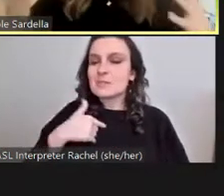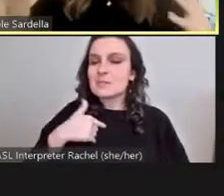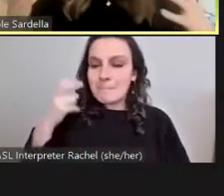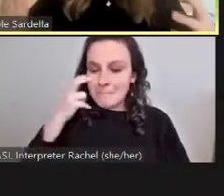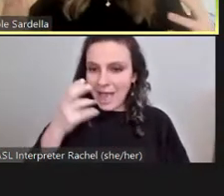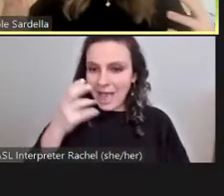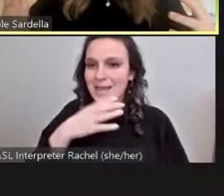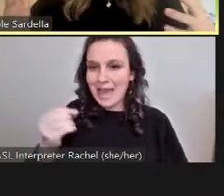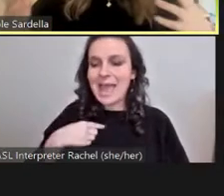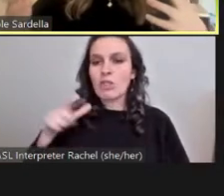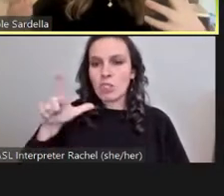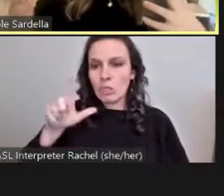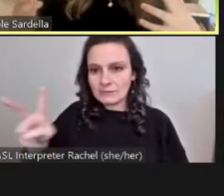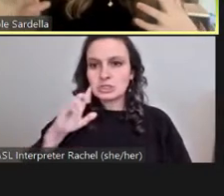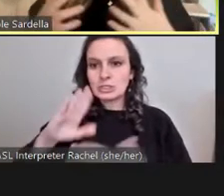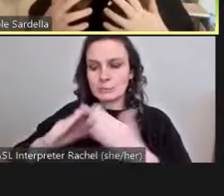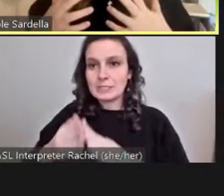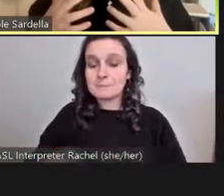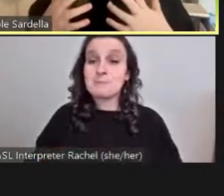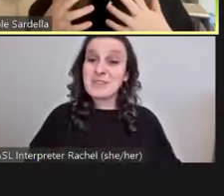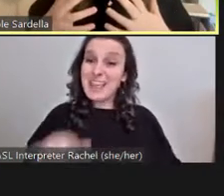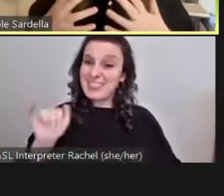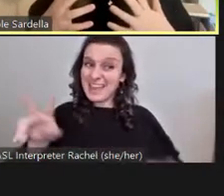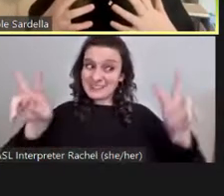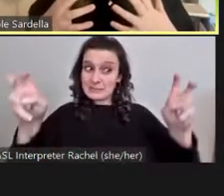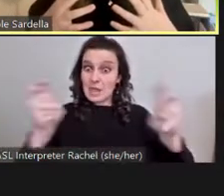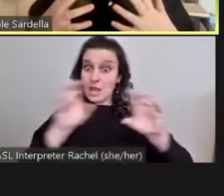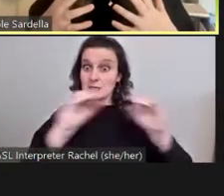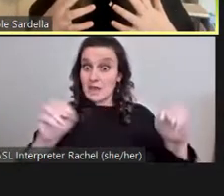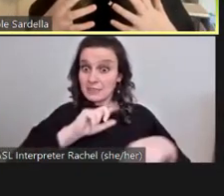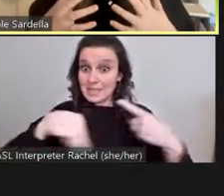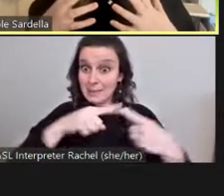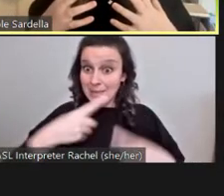the phrase "nothing about us without us" really